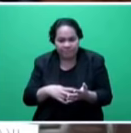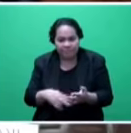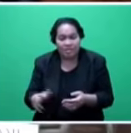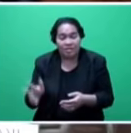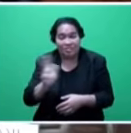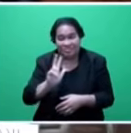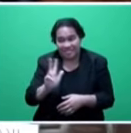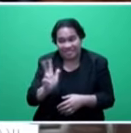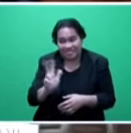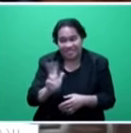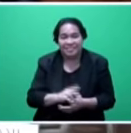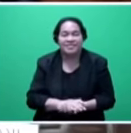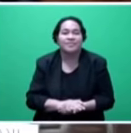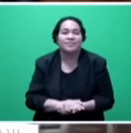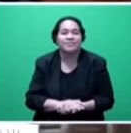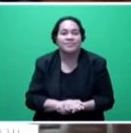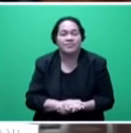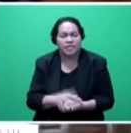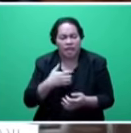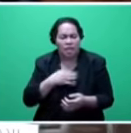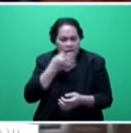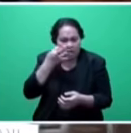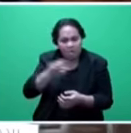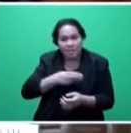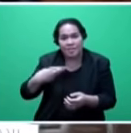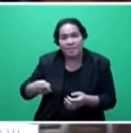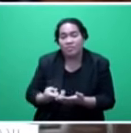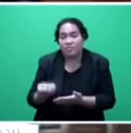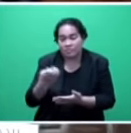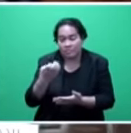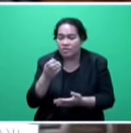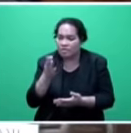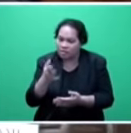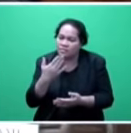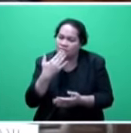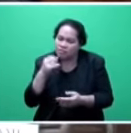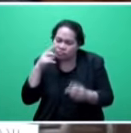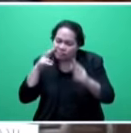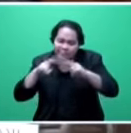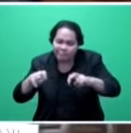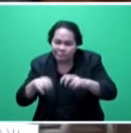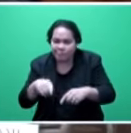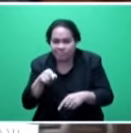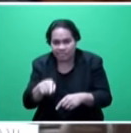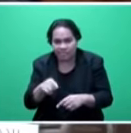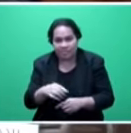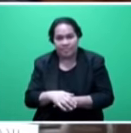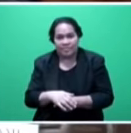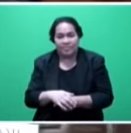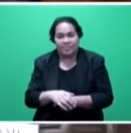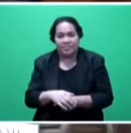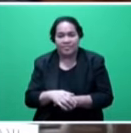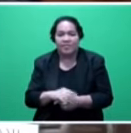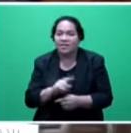removal in the budget. I request the Minister of the Economy to relook at that aspect of the budget so that it